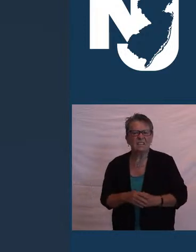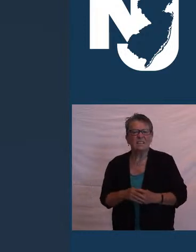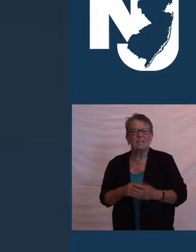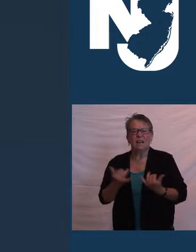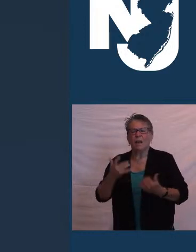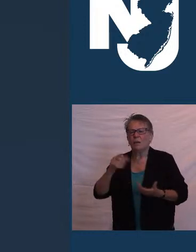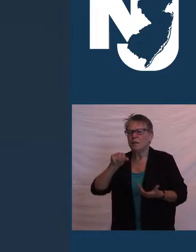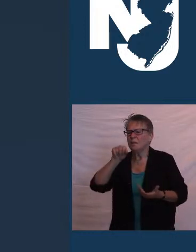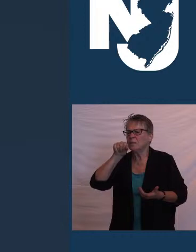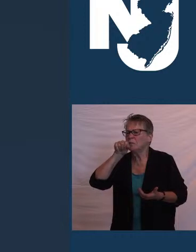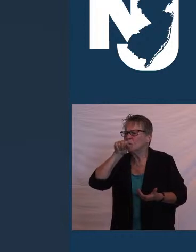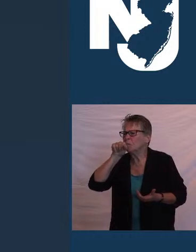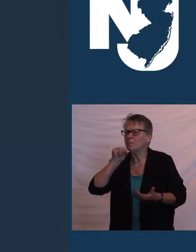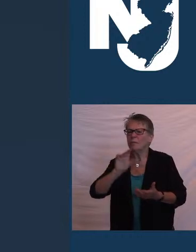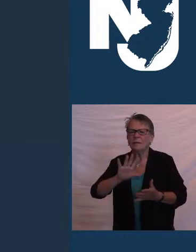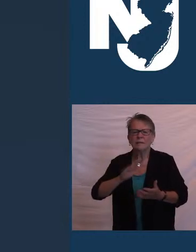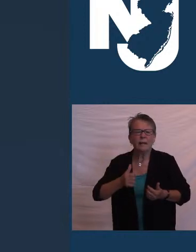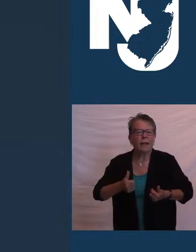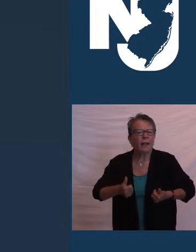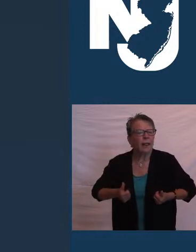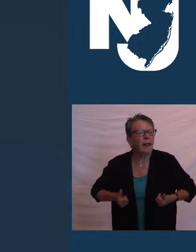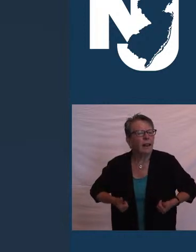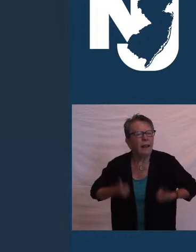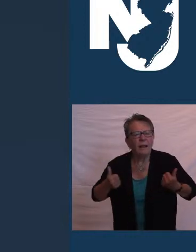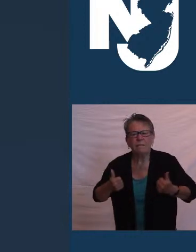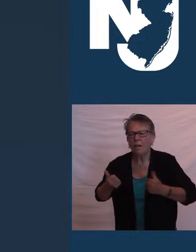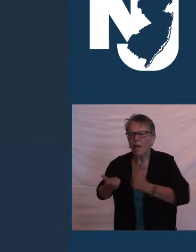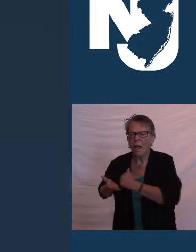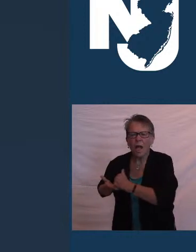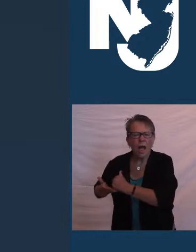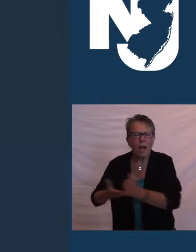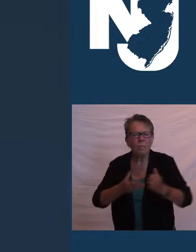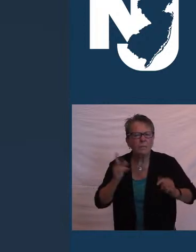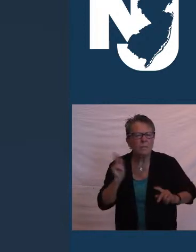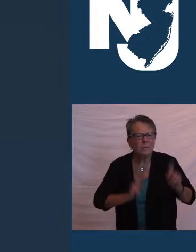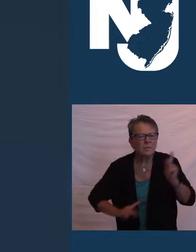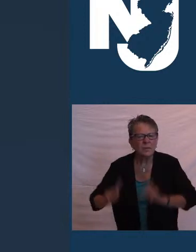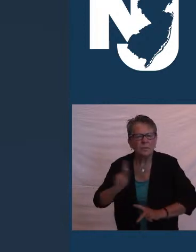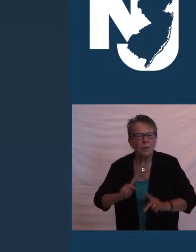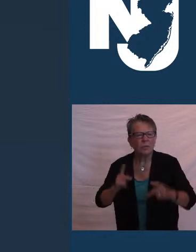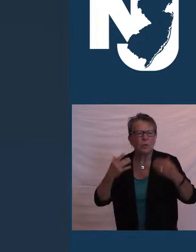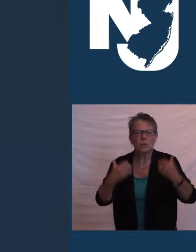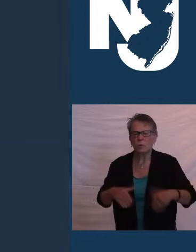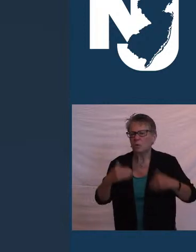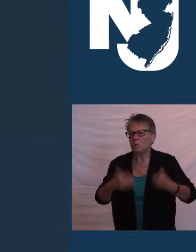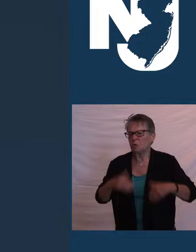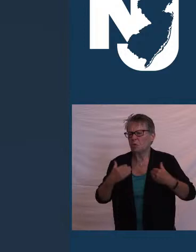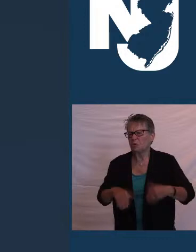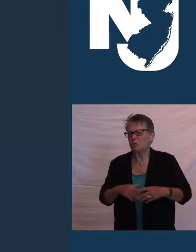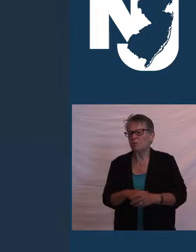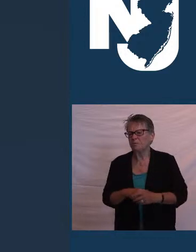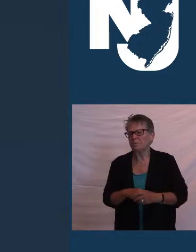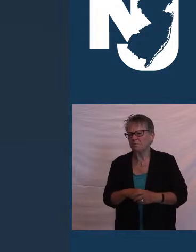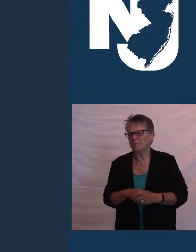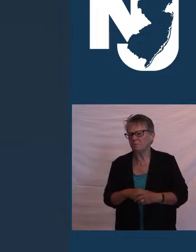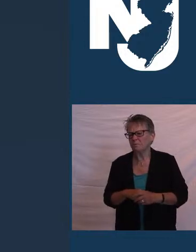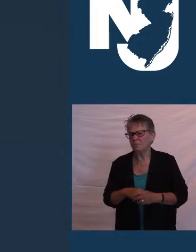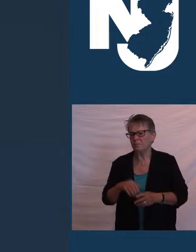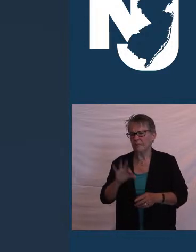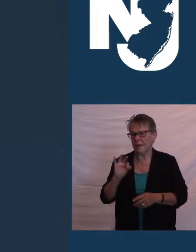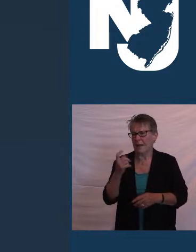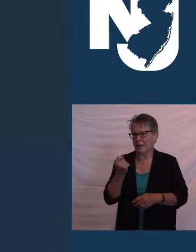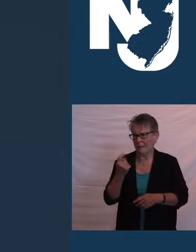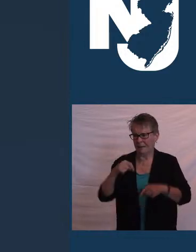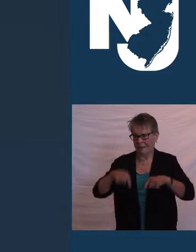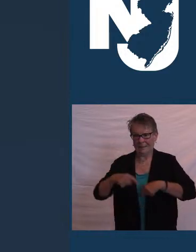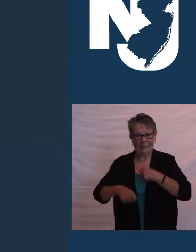desire to help and serve others never dimmed. Unfortunately, I could not be there, but on 9/11 this year, Mayor